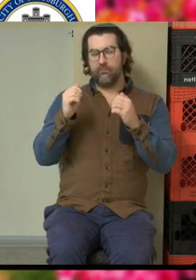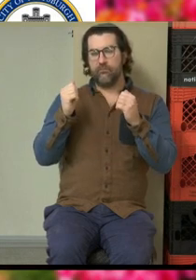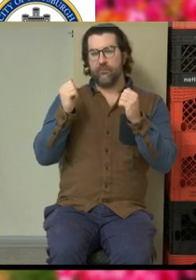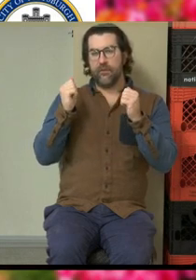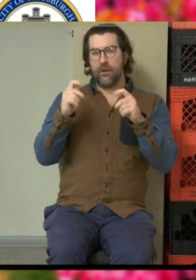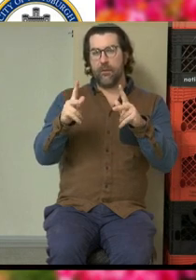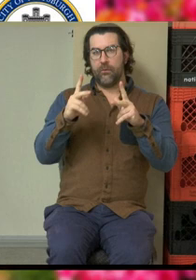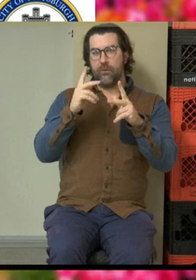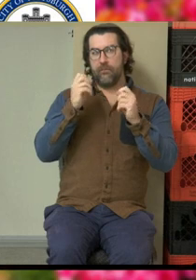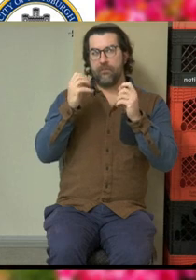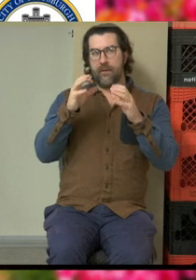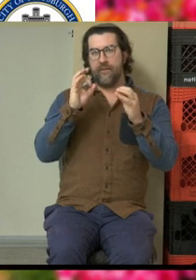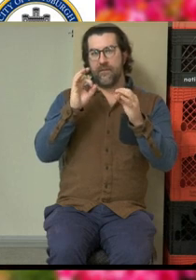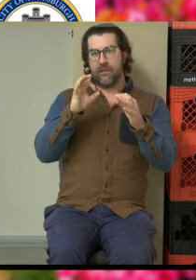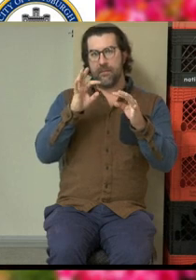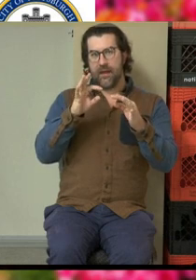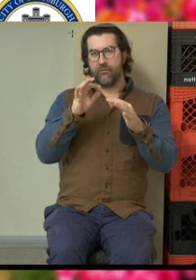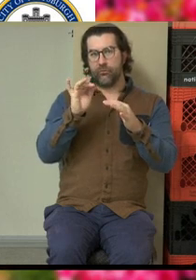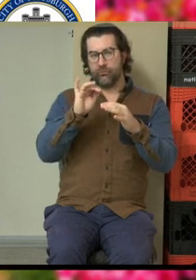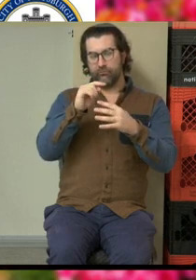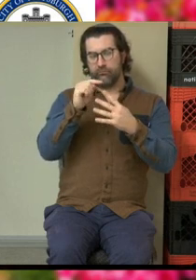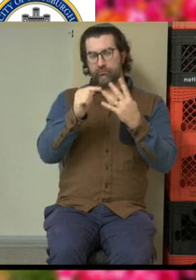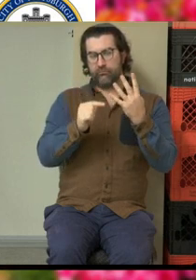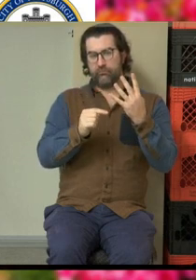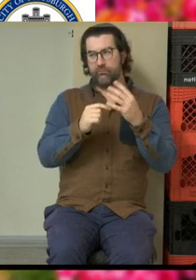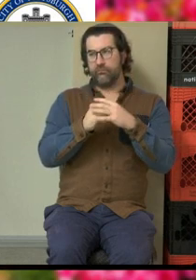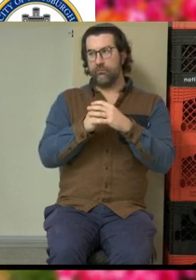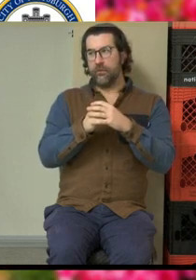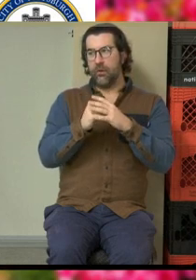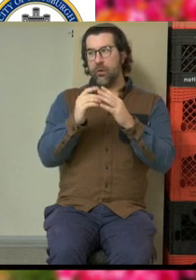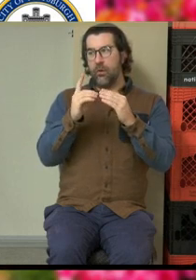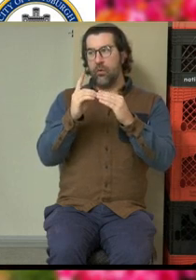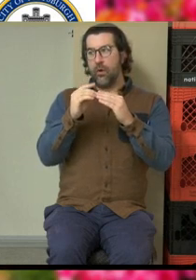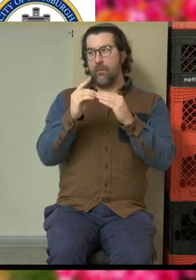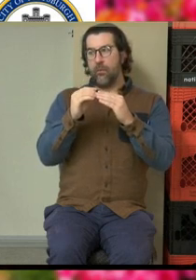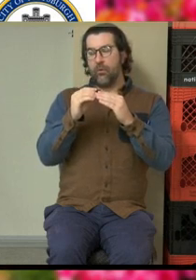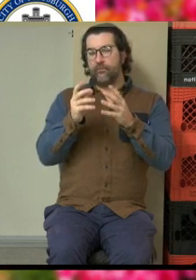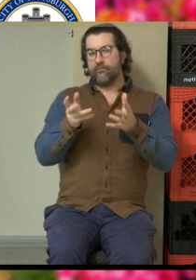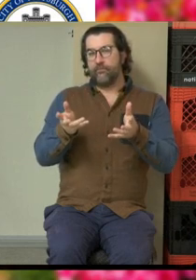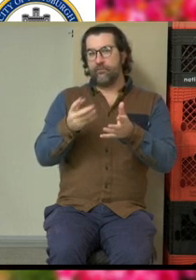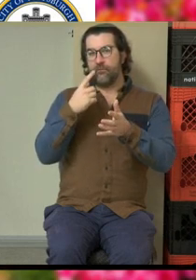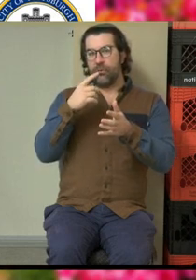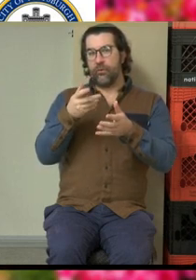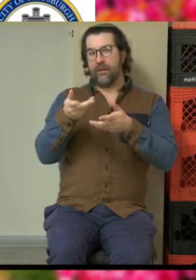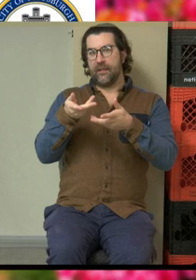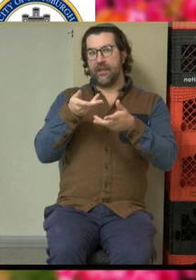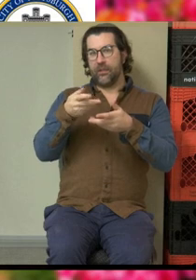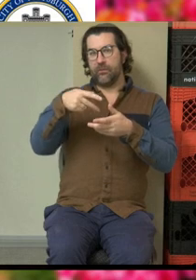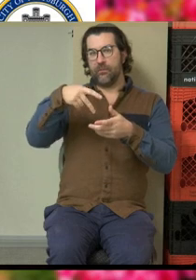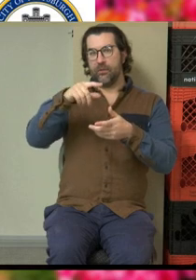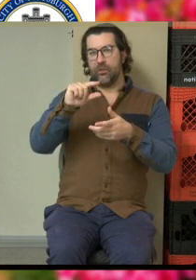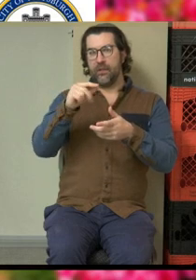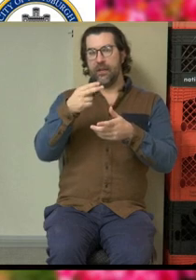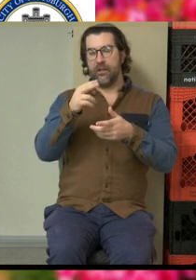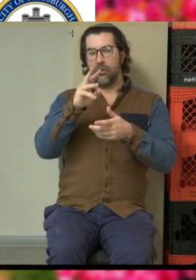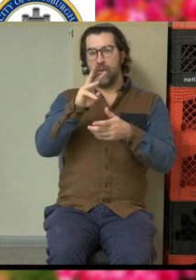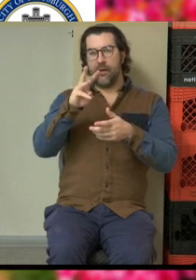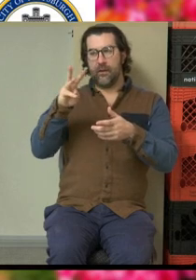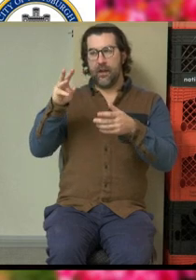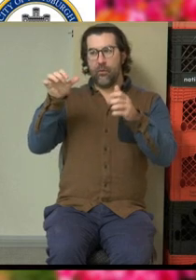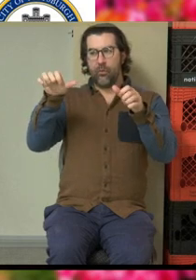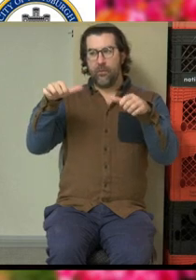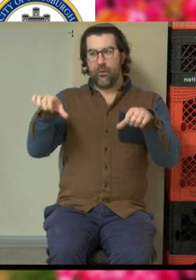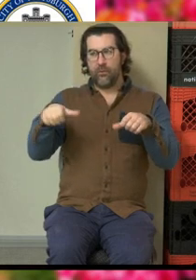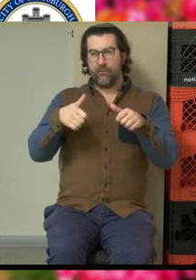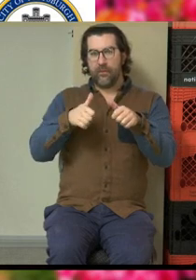opportunities for additional feedback as well. And then one more plug for the Engage PGH website, where we'll post